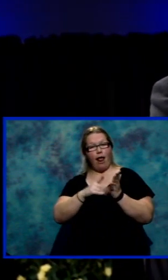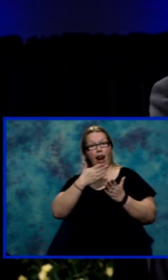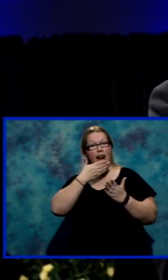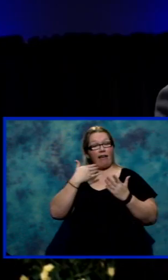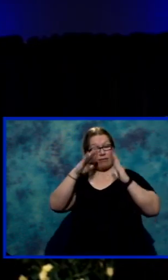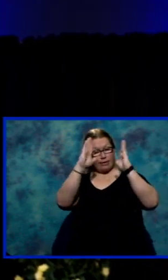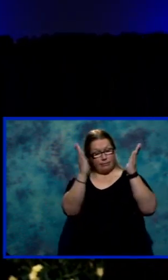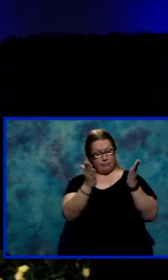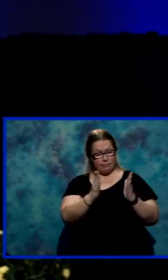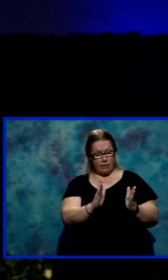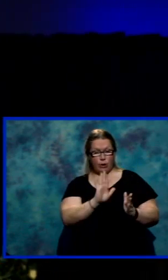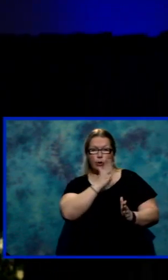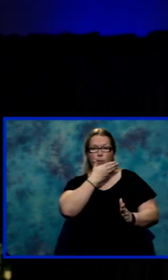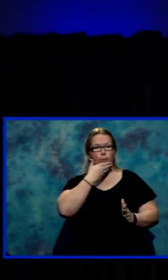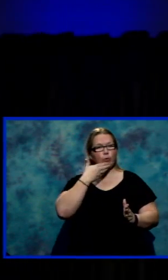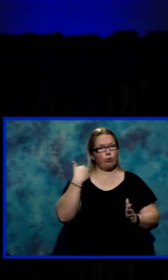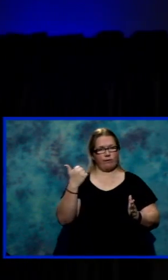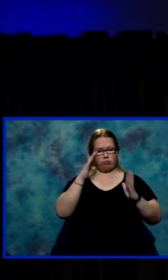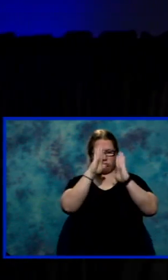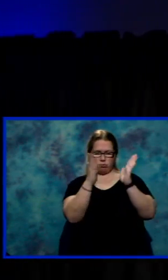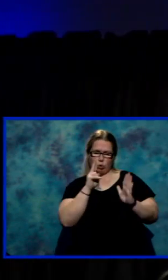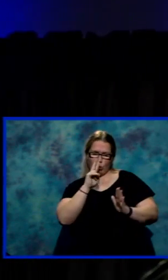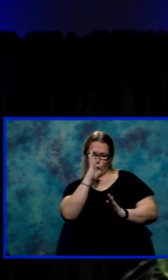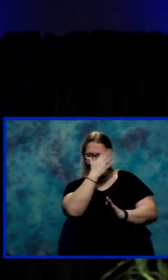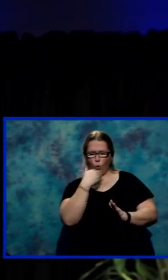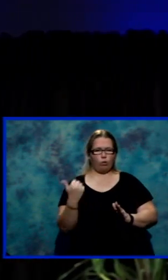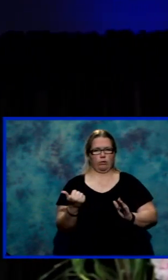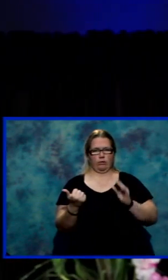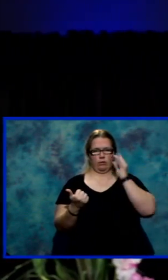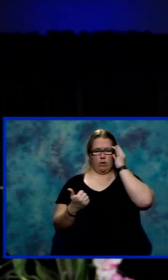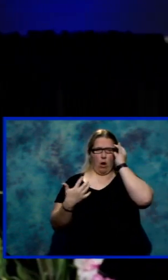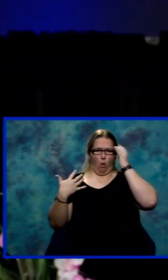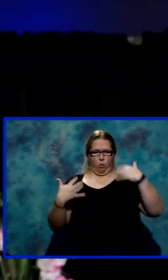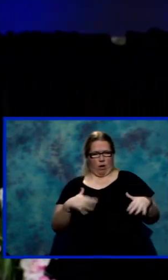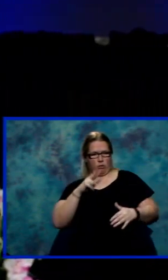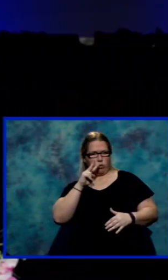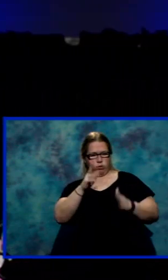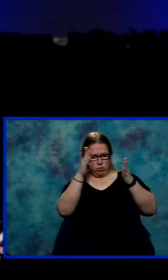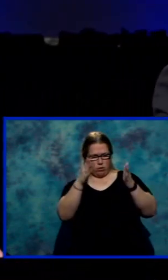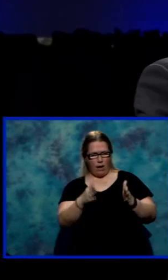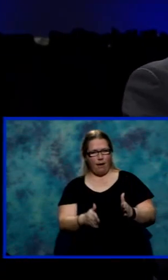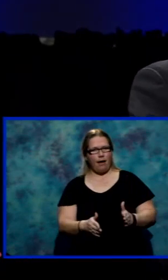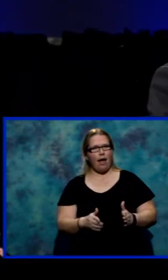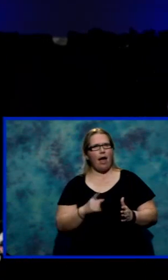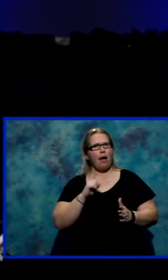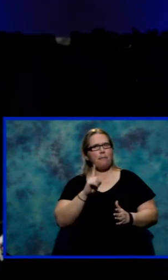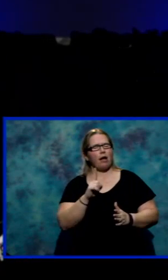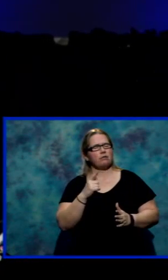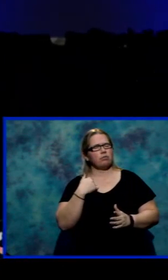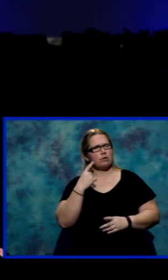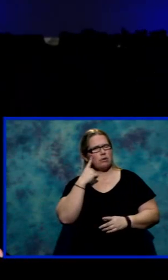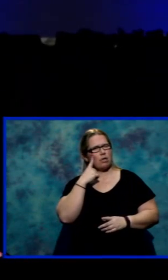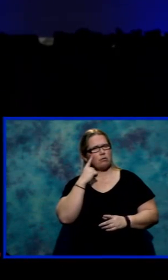outside, beautiful in form, stunning to look at. But over time, we start to recognize